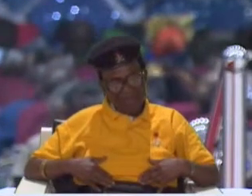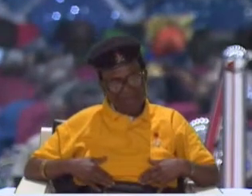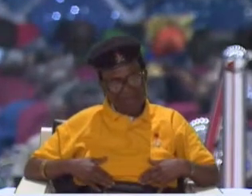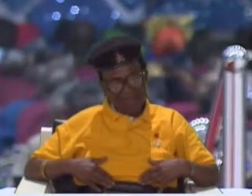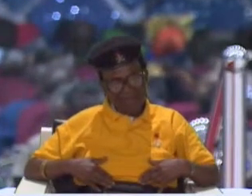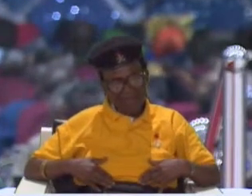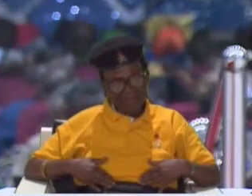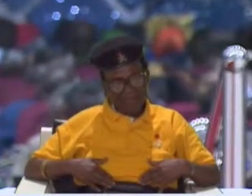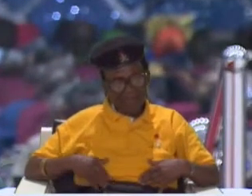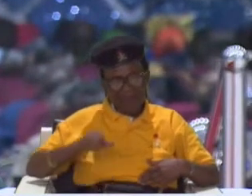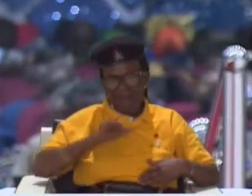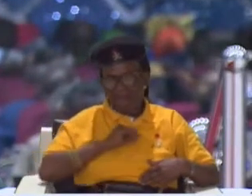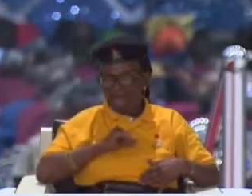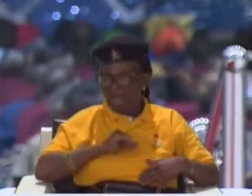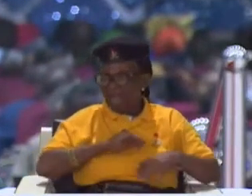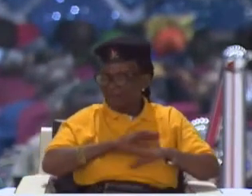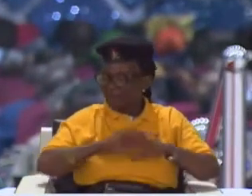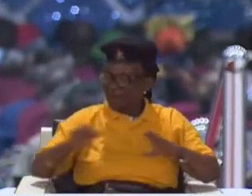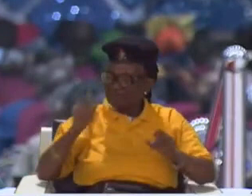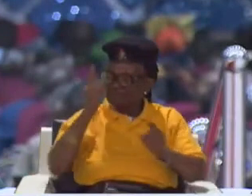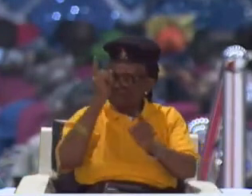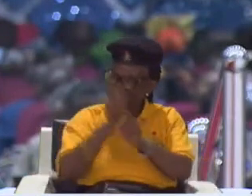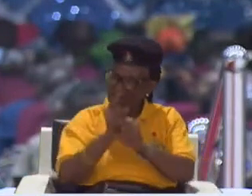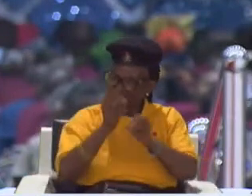don't just want to be healed. I